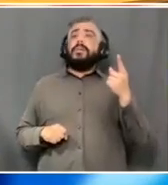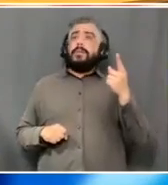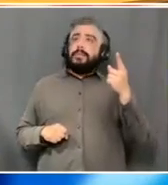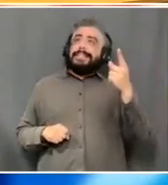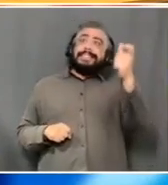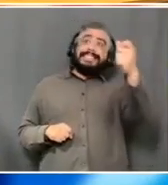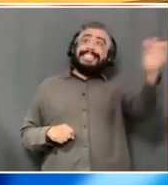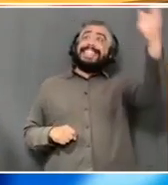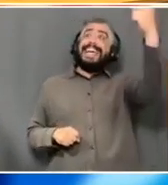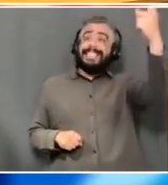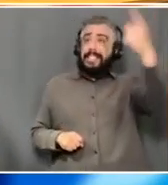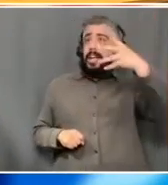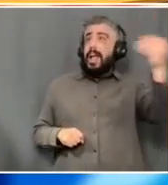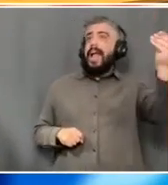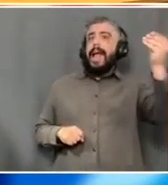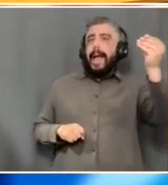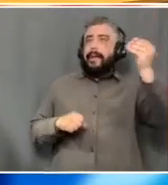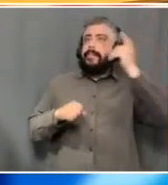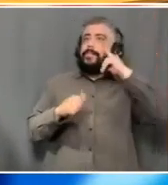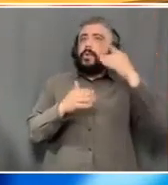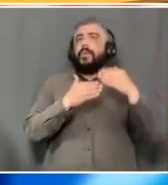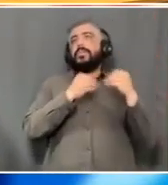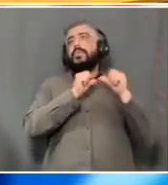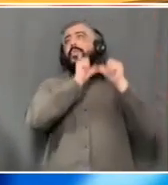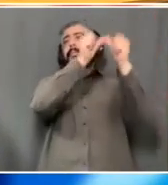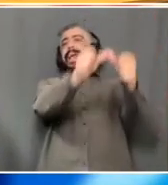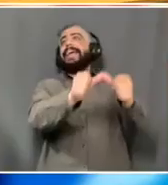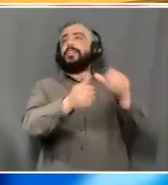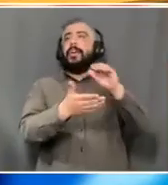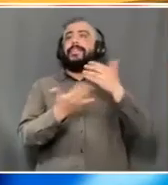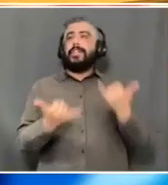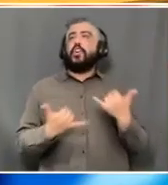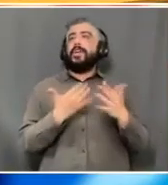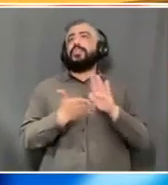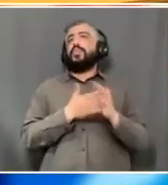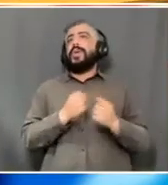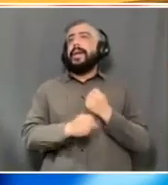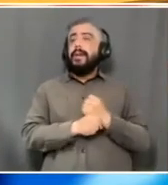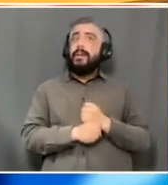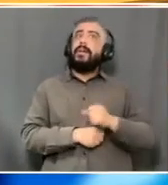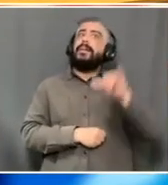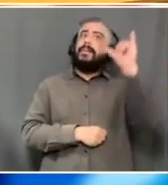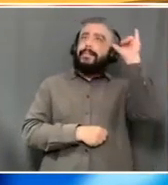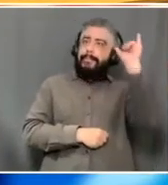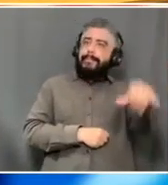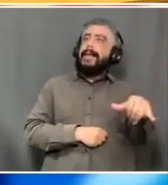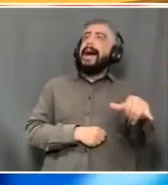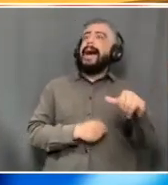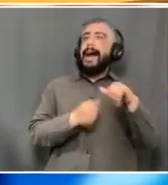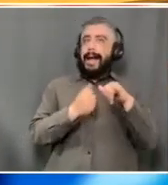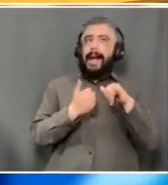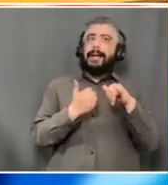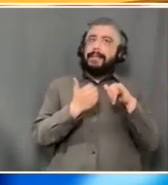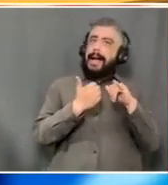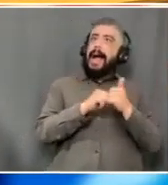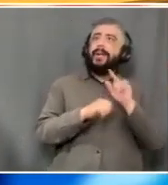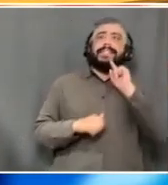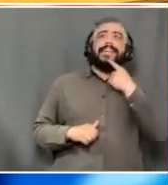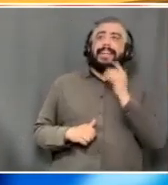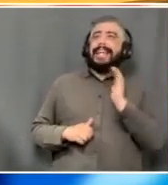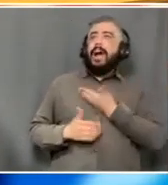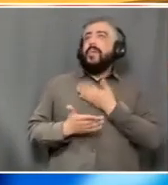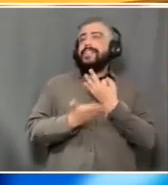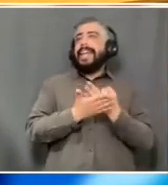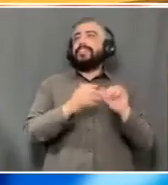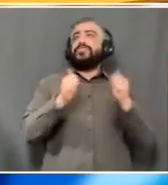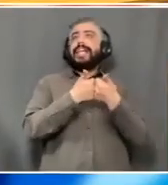and even for the remainder of the current school year. That is how significant our financial challenges are, that